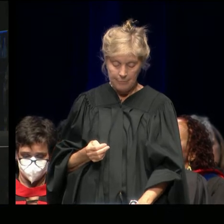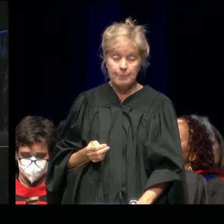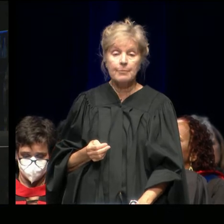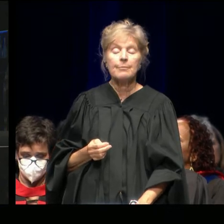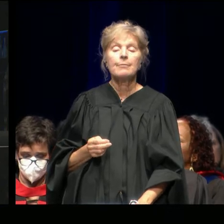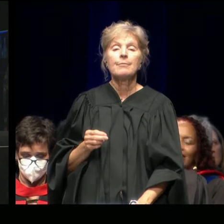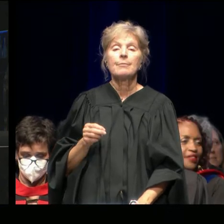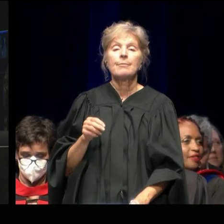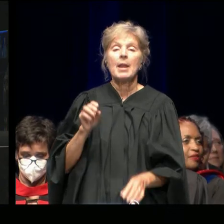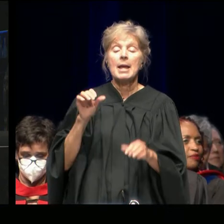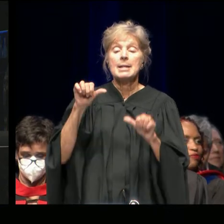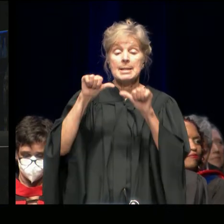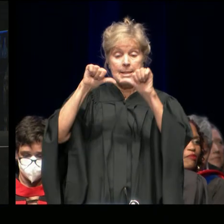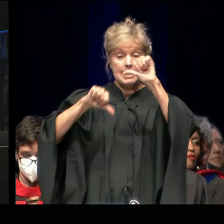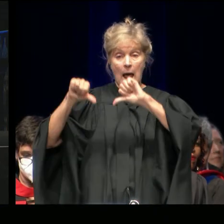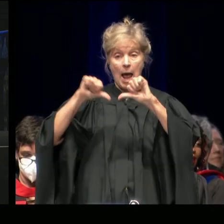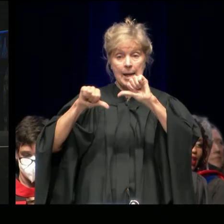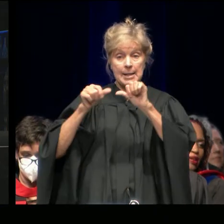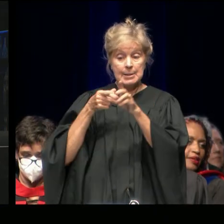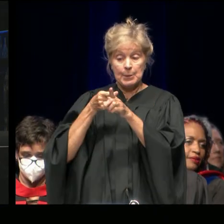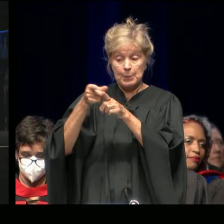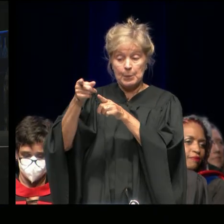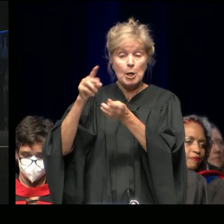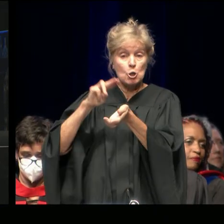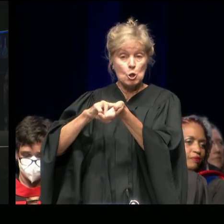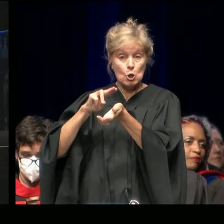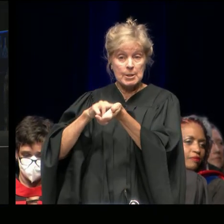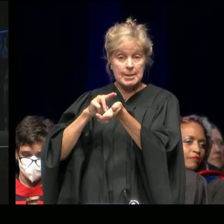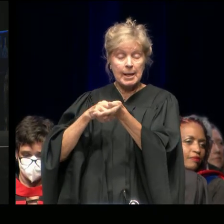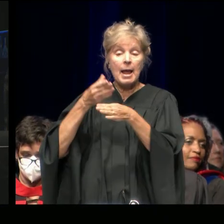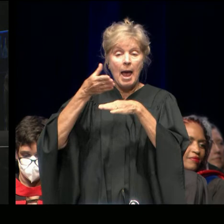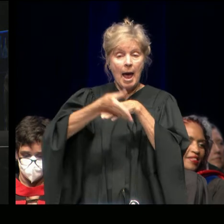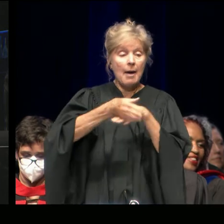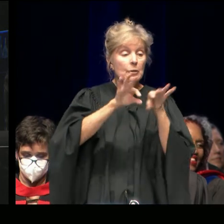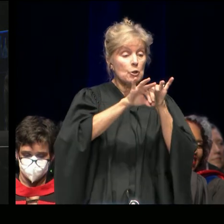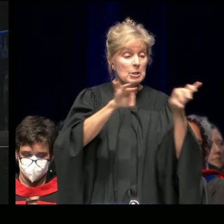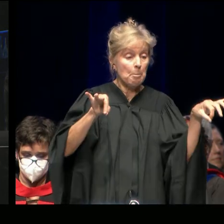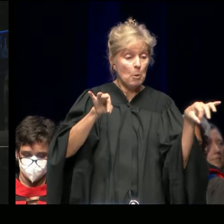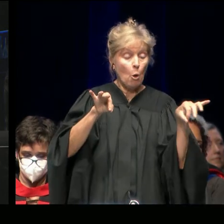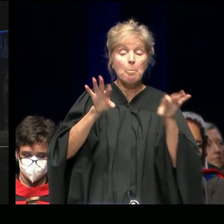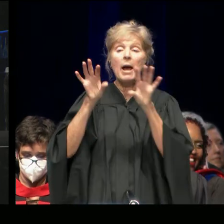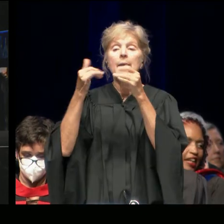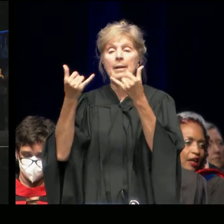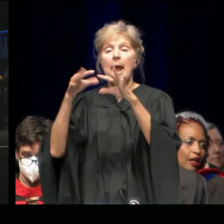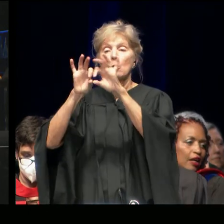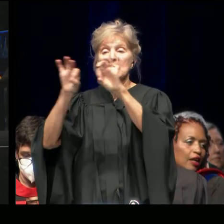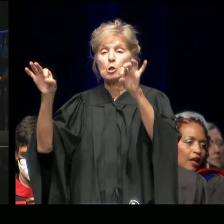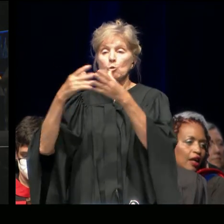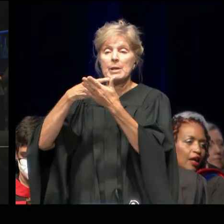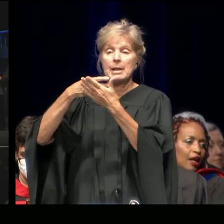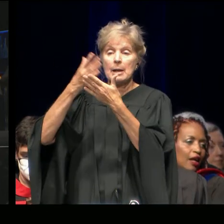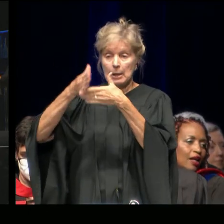Bachelor of Science in Nursing and Nursing, post-diploma degree completion.